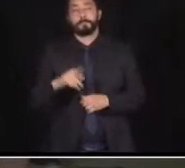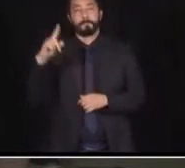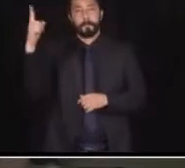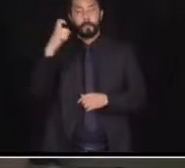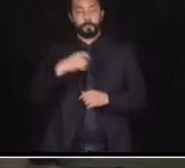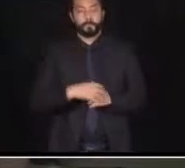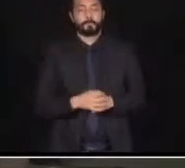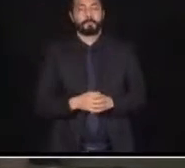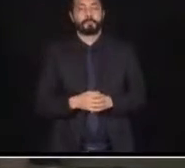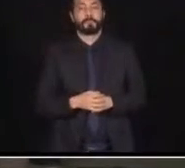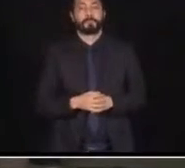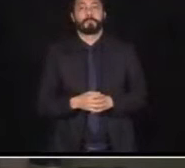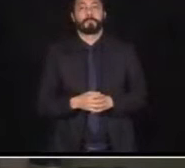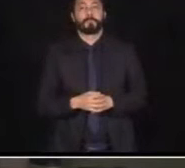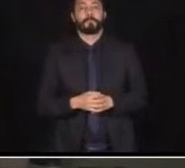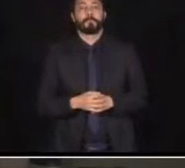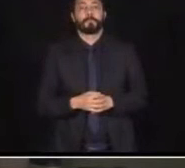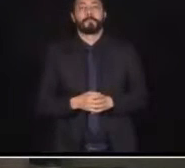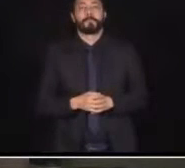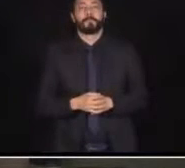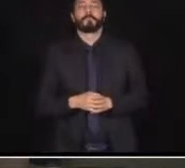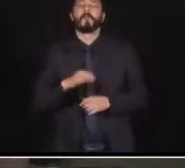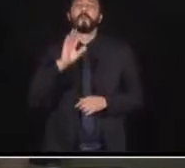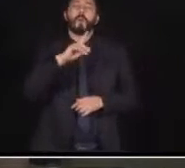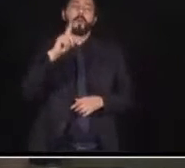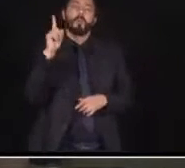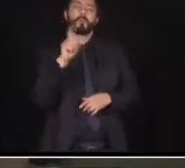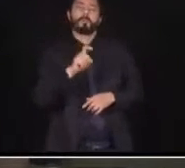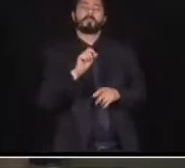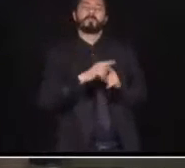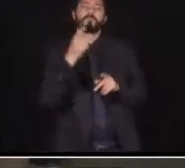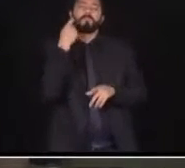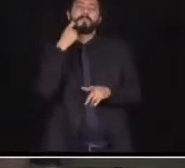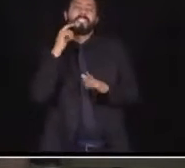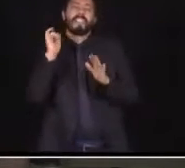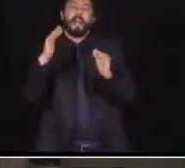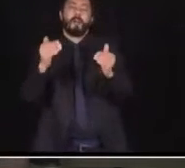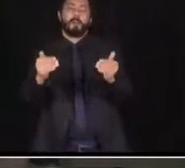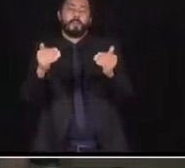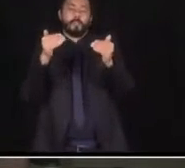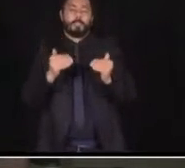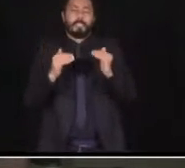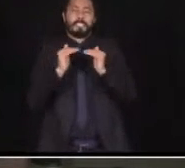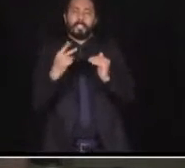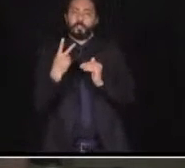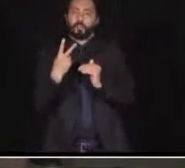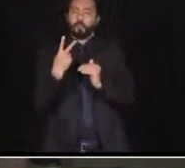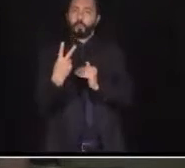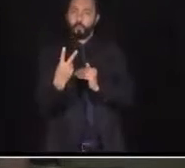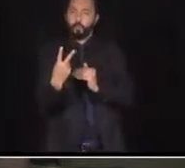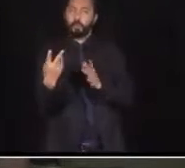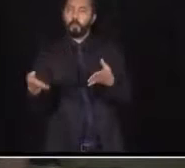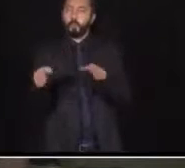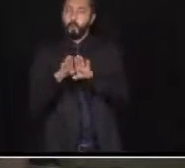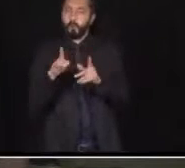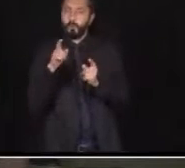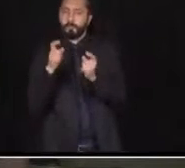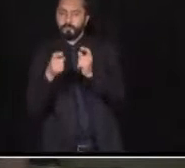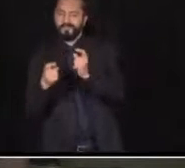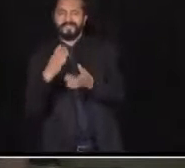This first question is on the modified stage 2 closures. We've been finding frustration and also